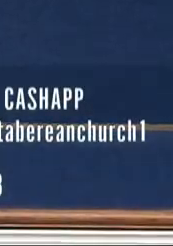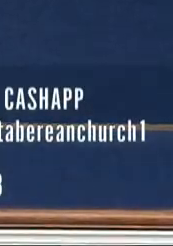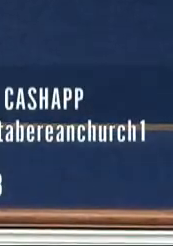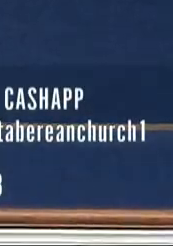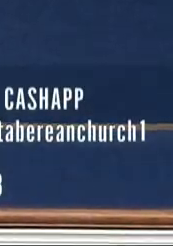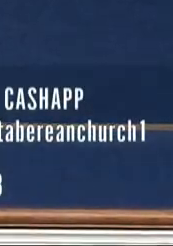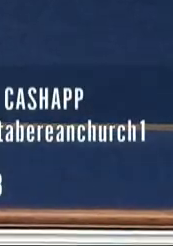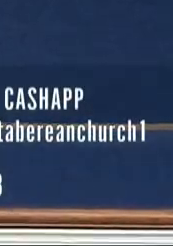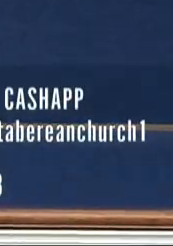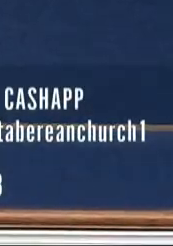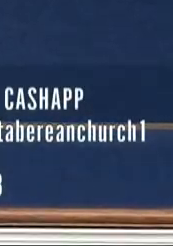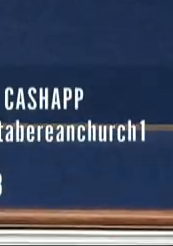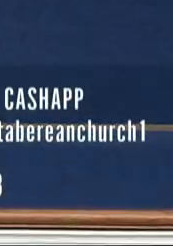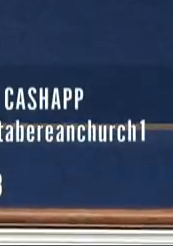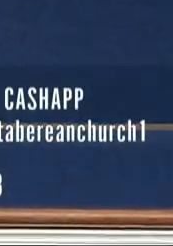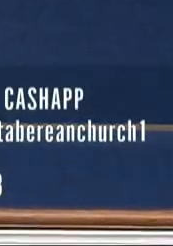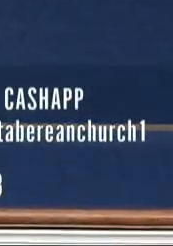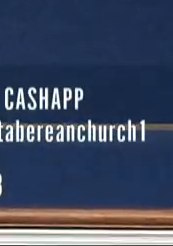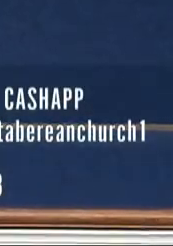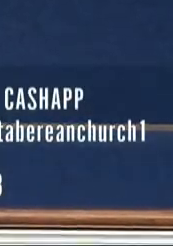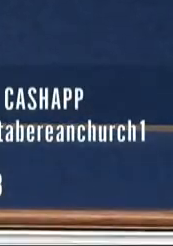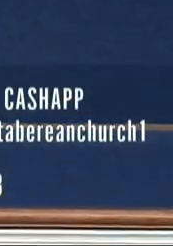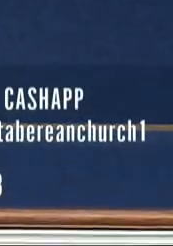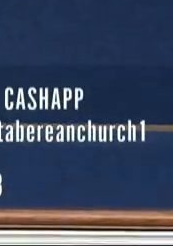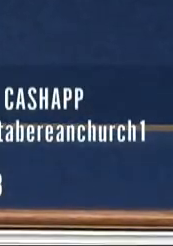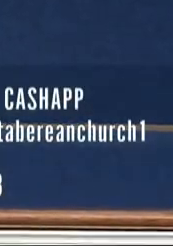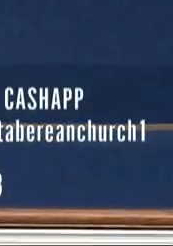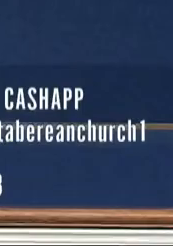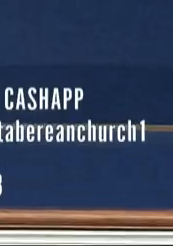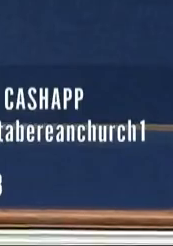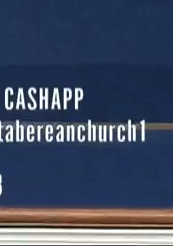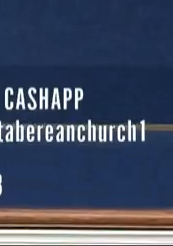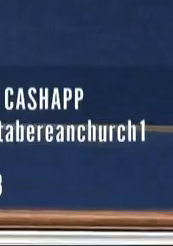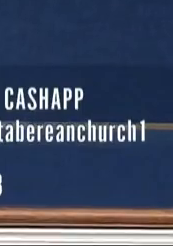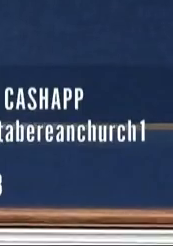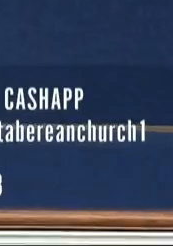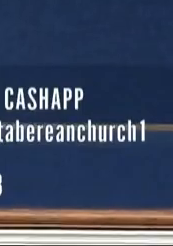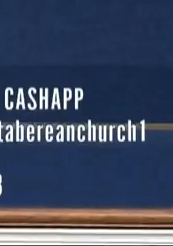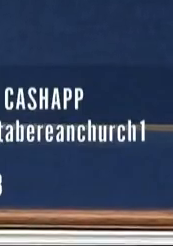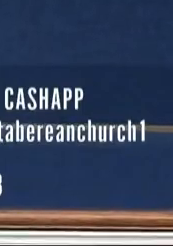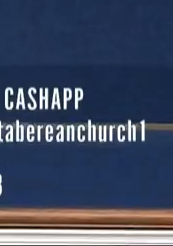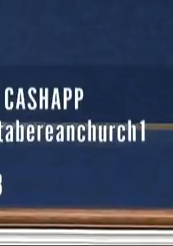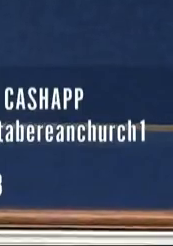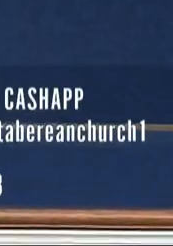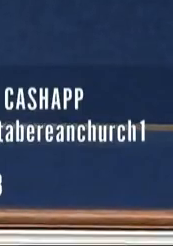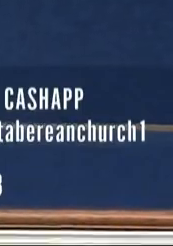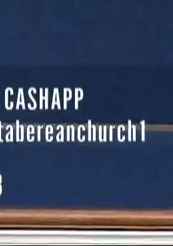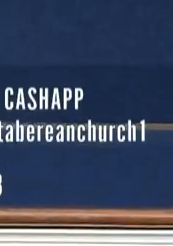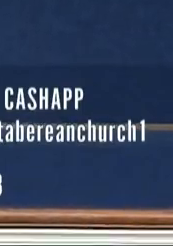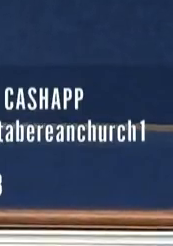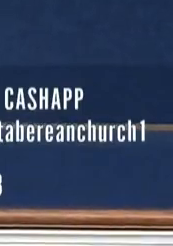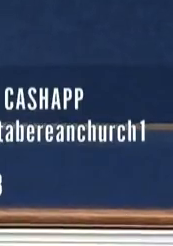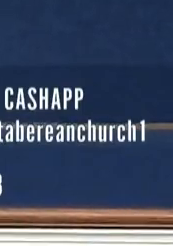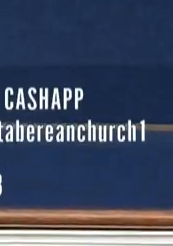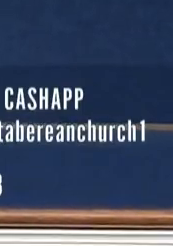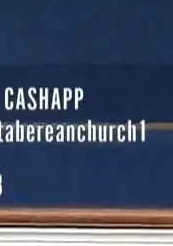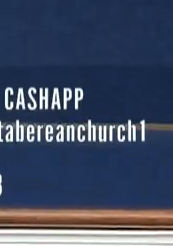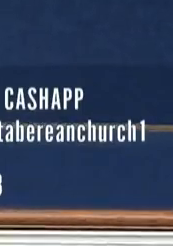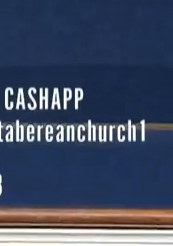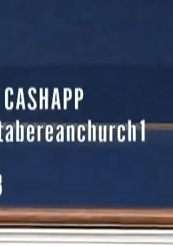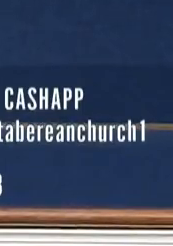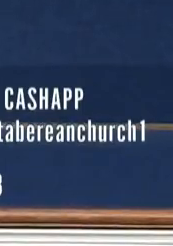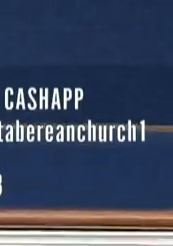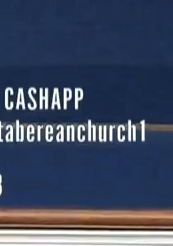as the officers come forward to lift this morning's tithe and offering.